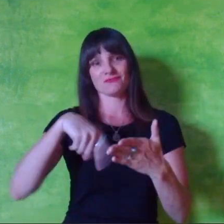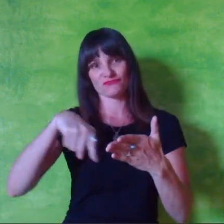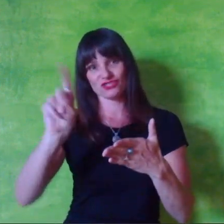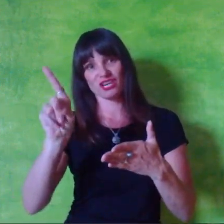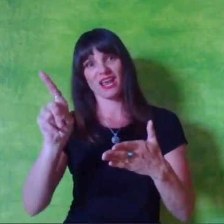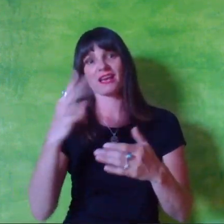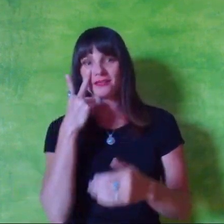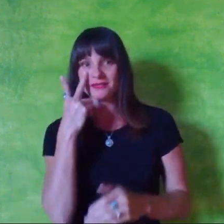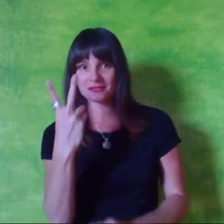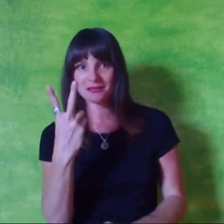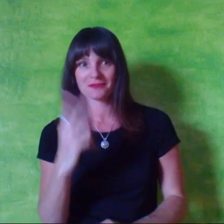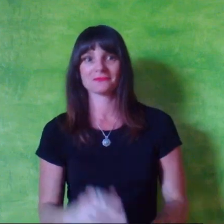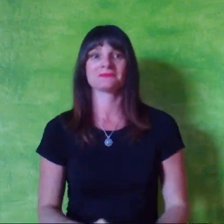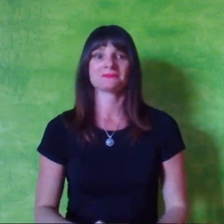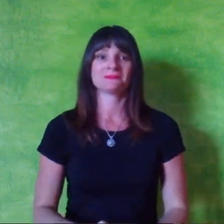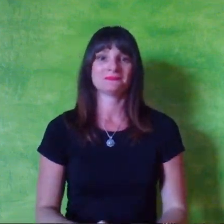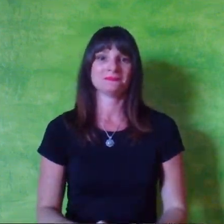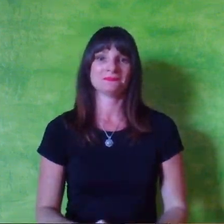All right.